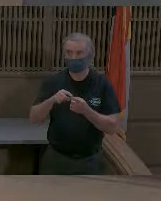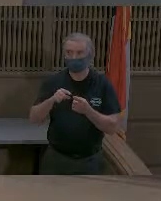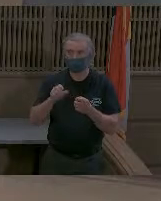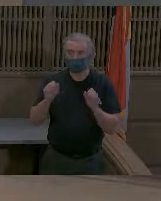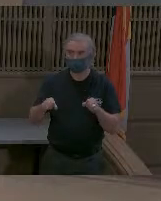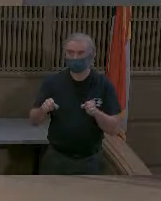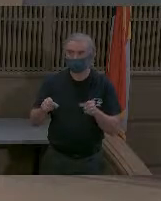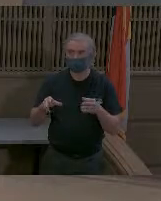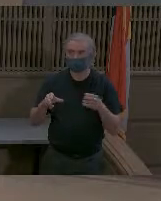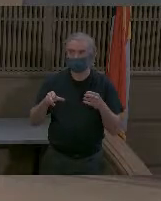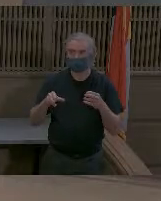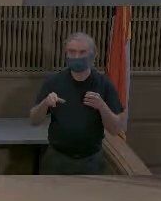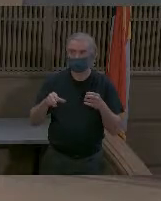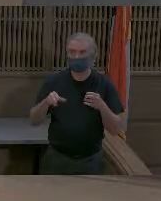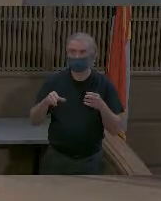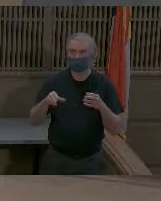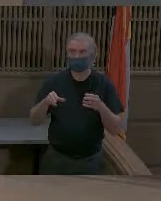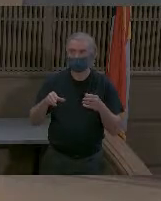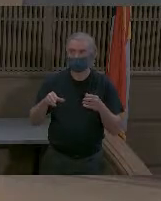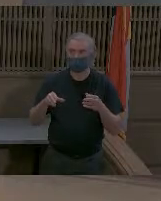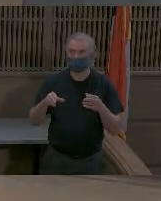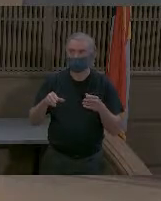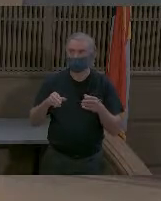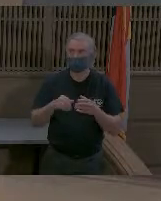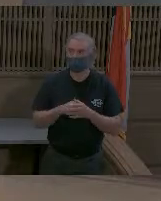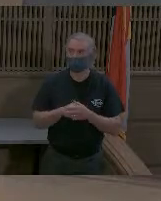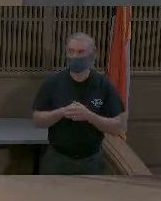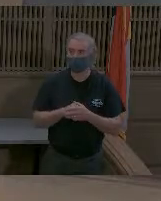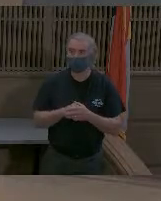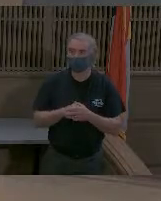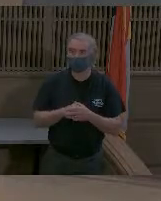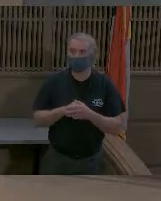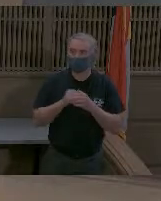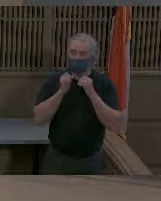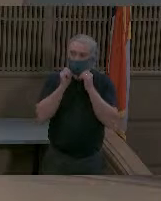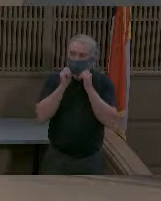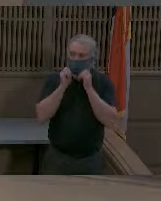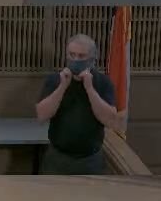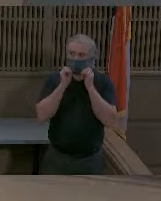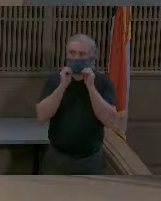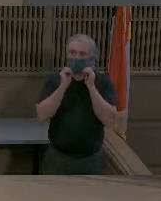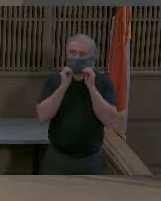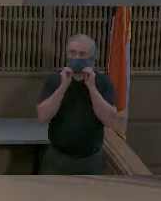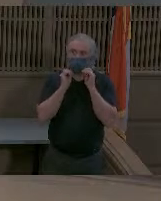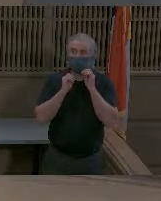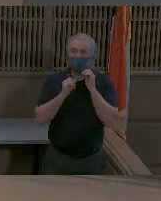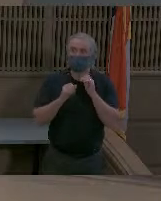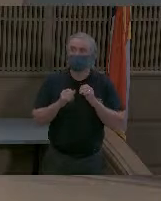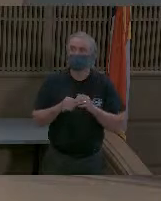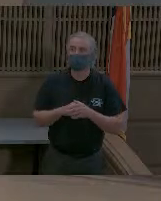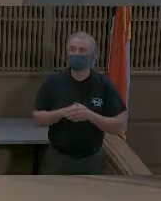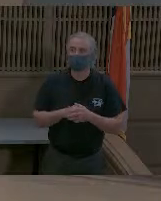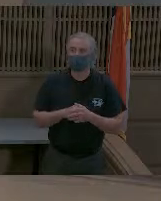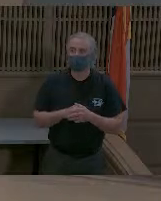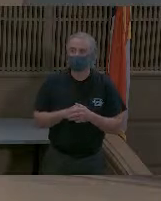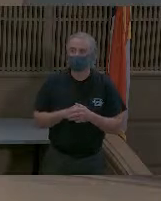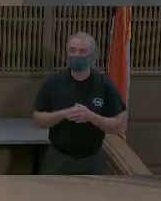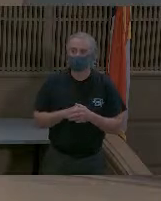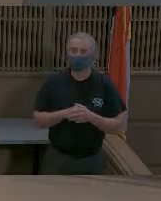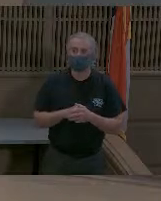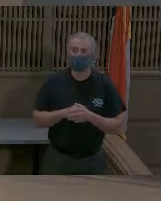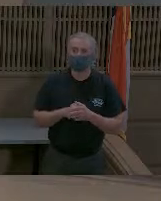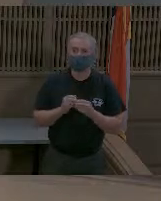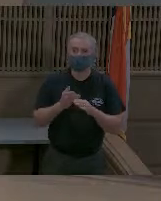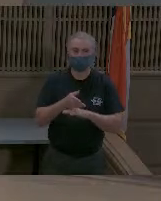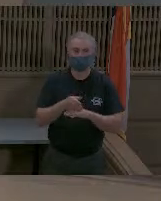I've been asked to repeat questions that are provided when we have them, and the question is, after an individual has been